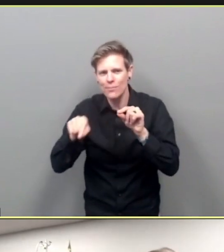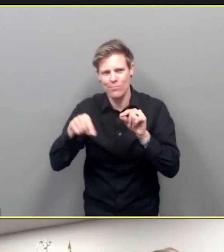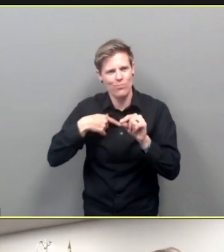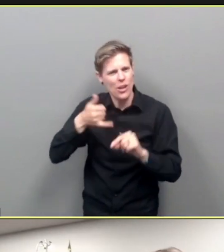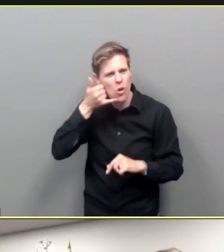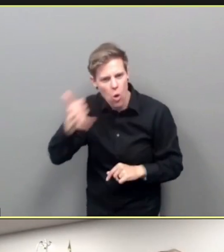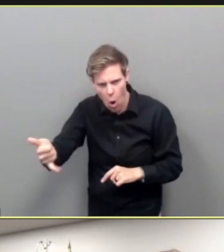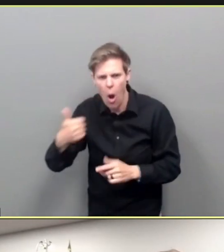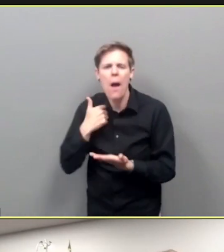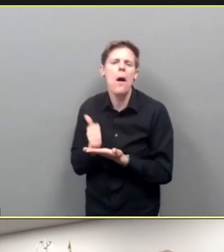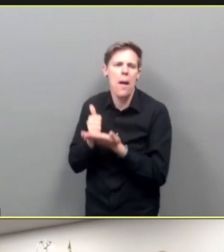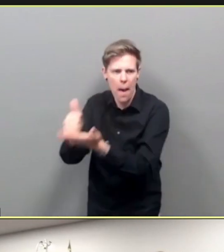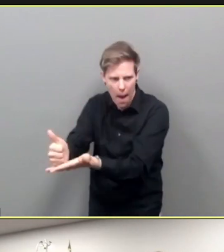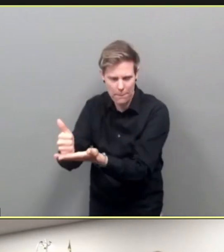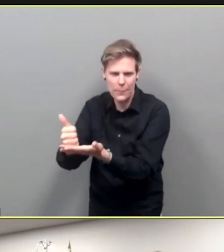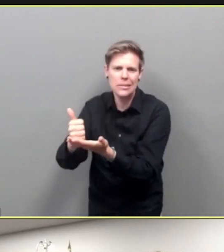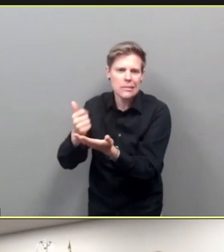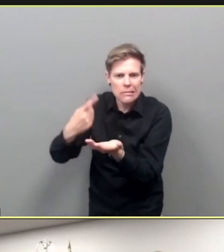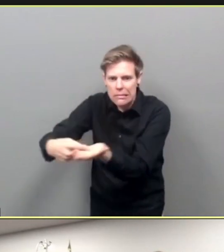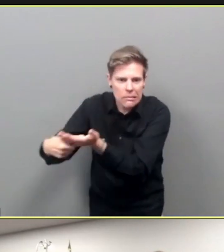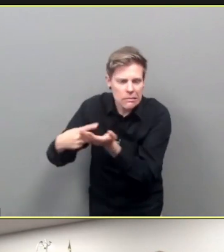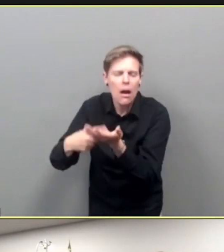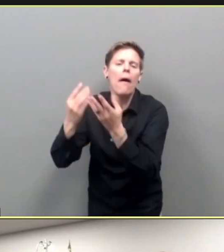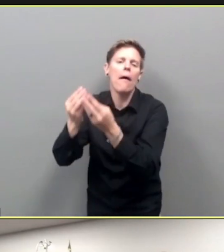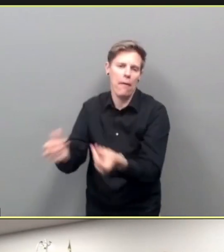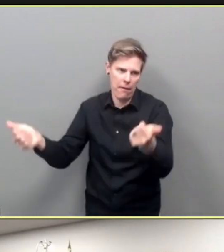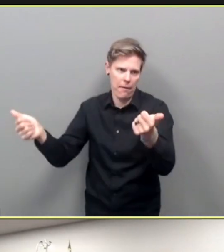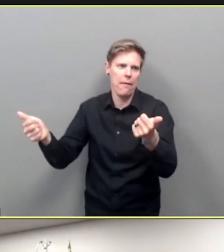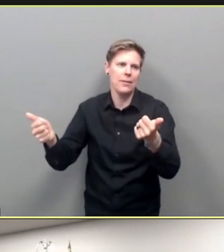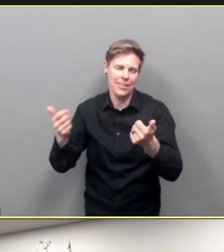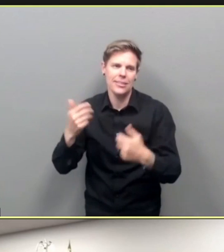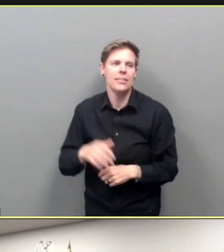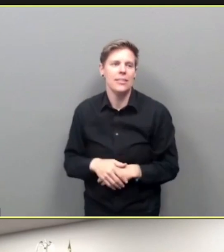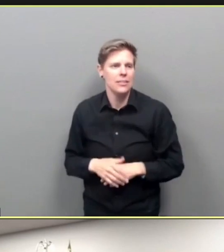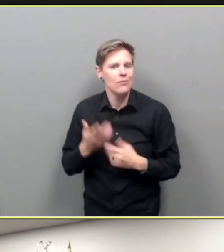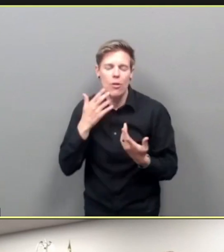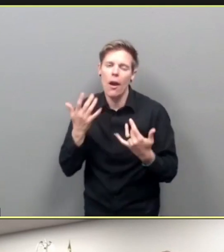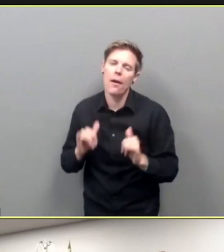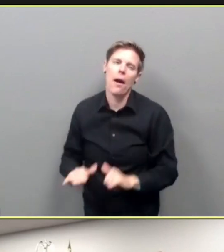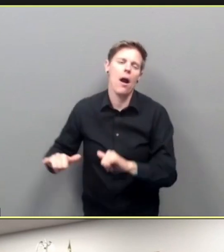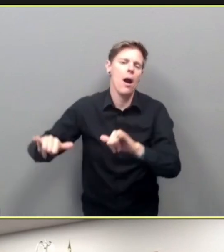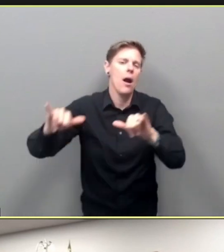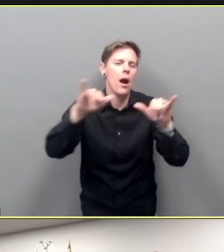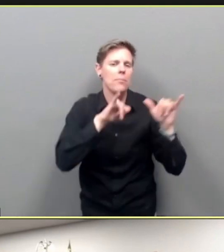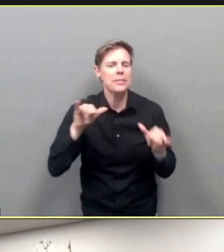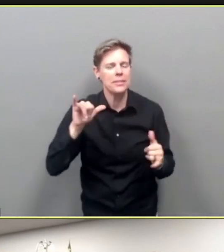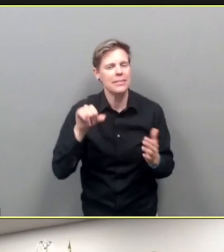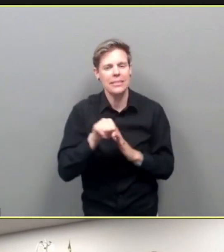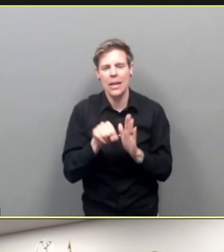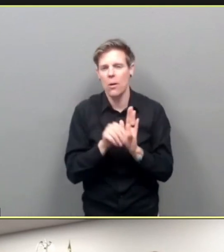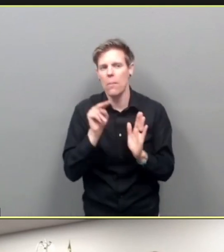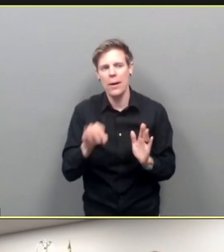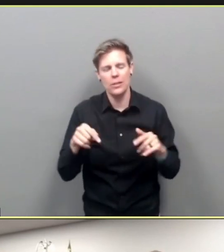is a common occurrence throughout New Mexico and the rest of the country for